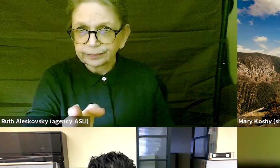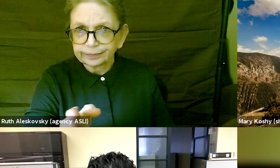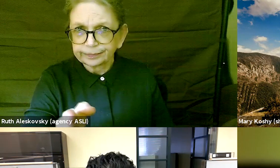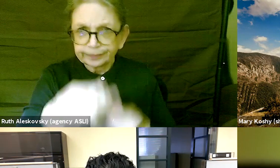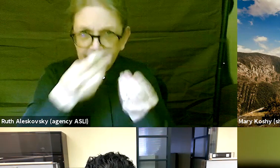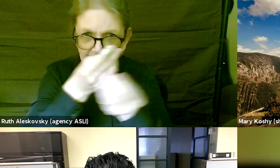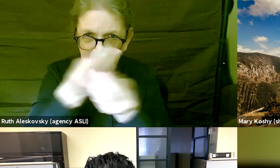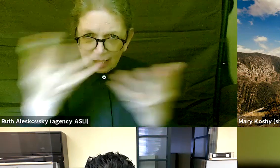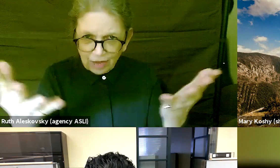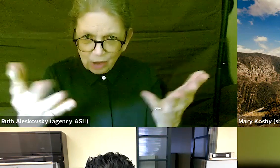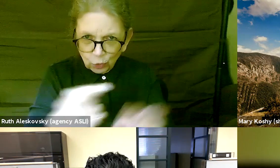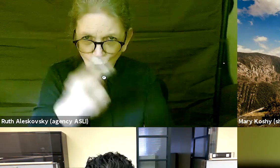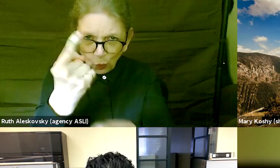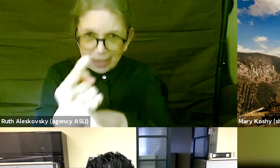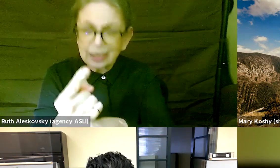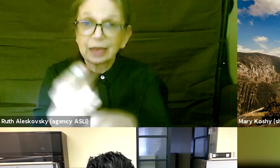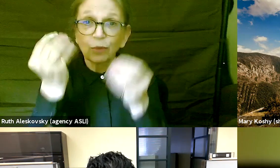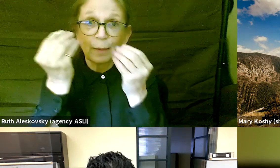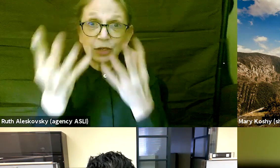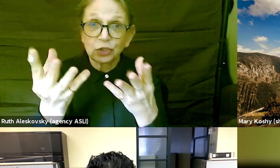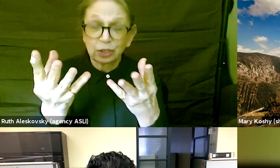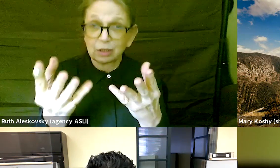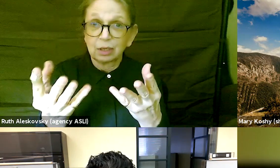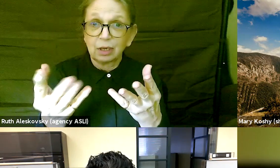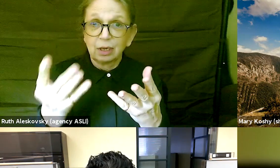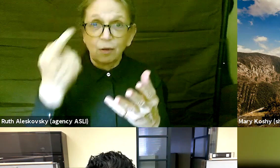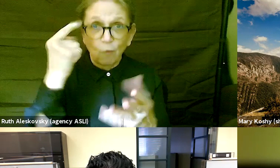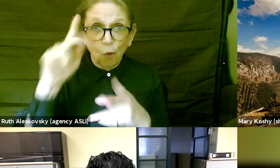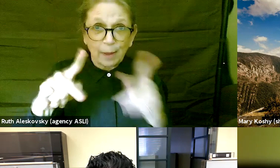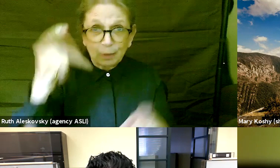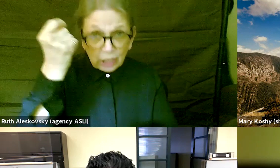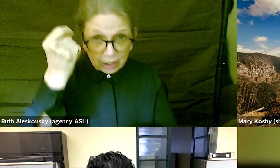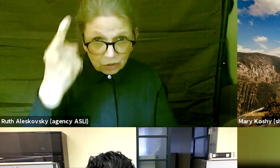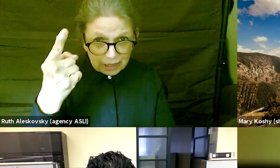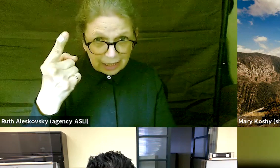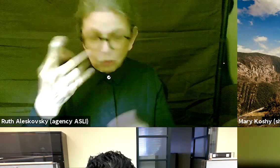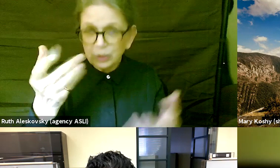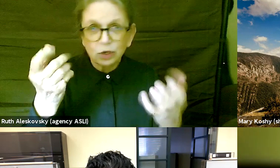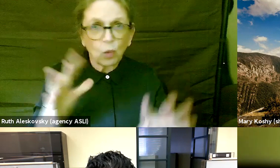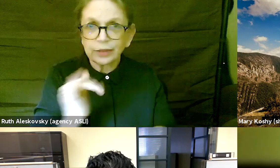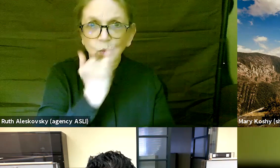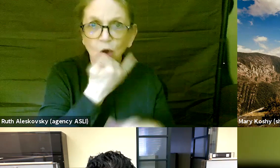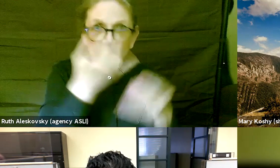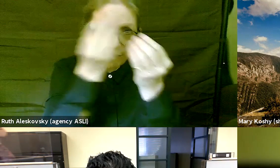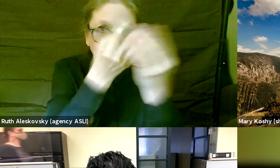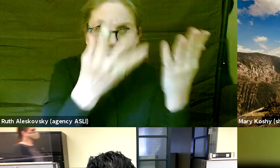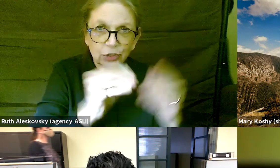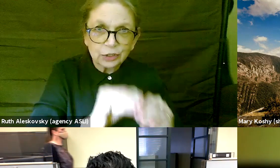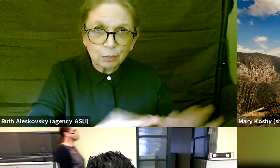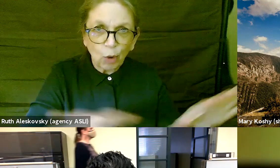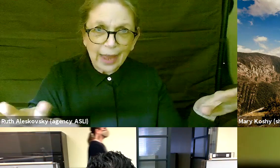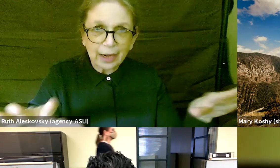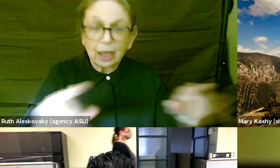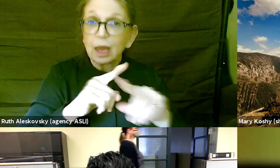we want to be given out, because we don't want this misinformation to continue. So Arthur, do you have anything you want to